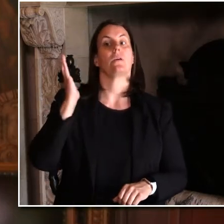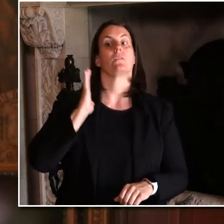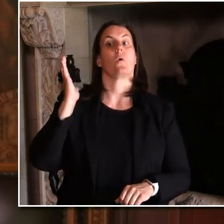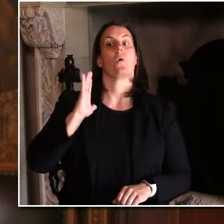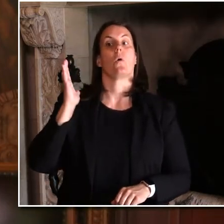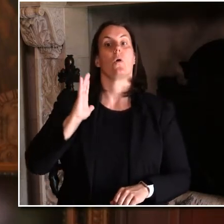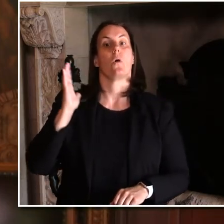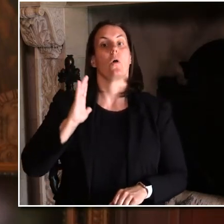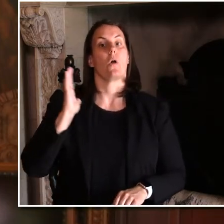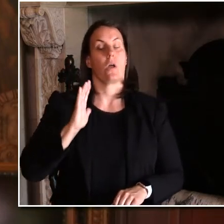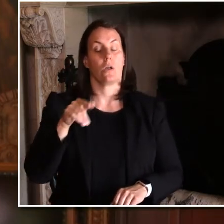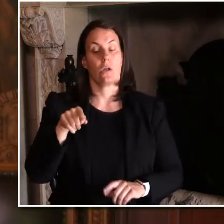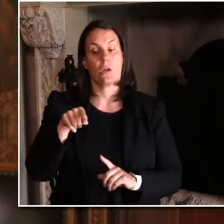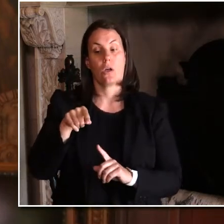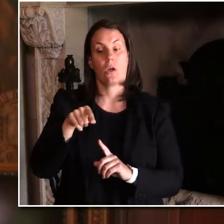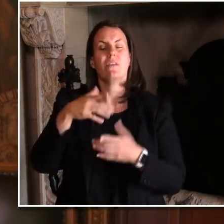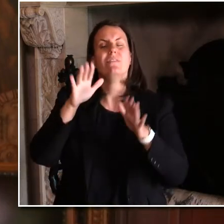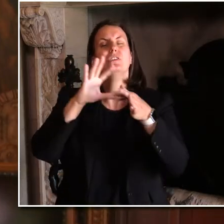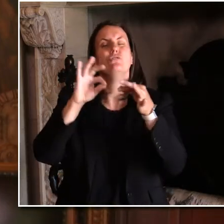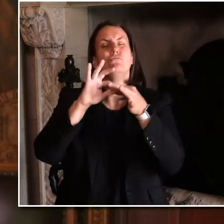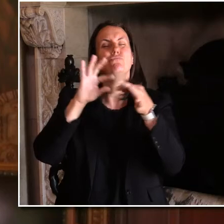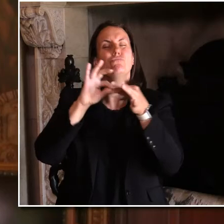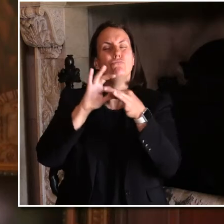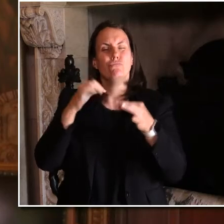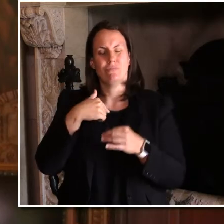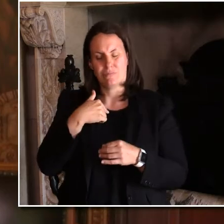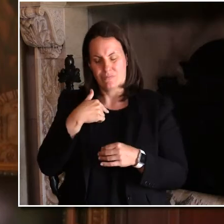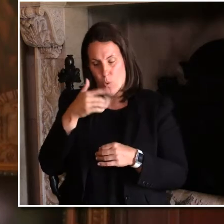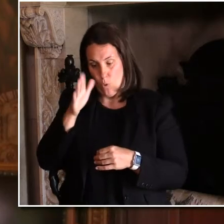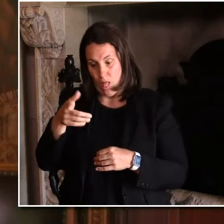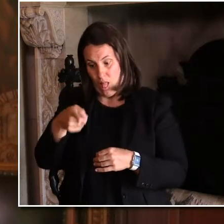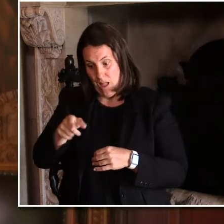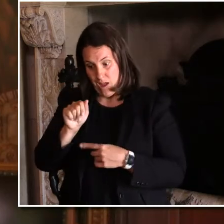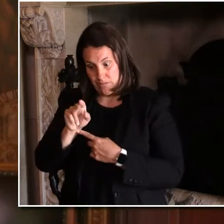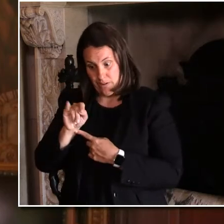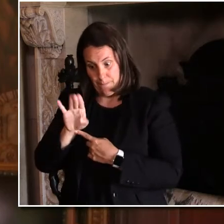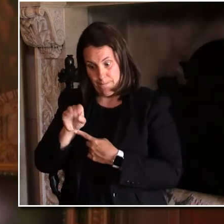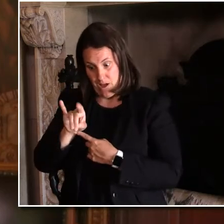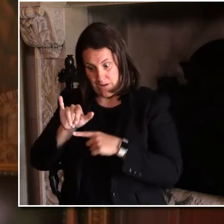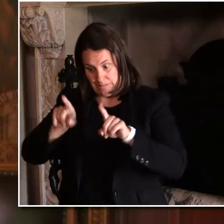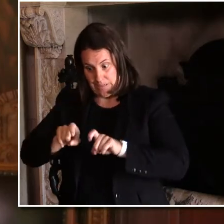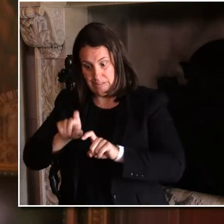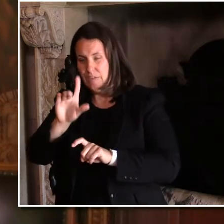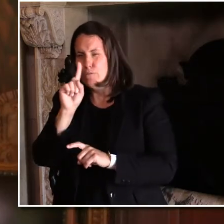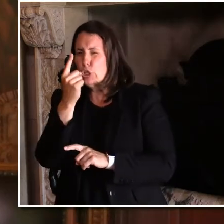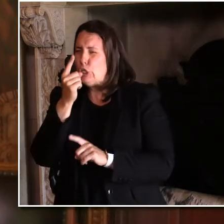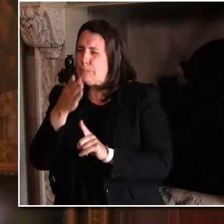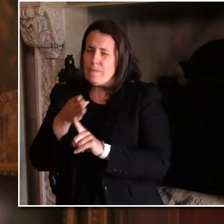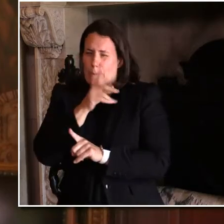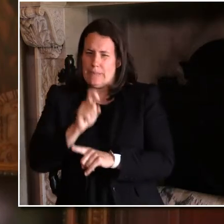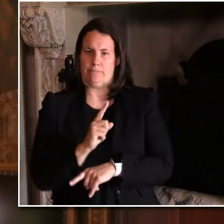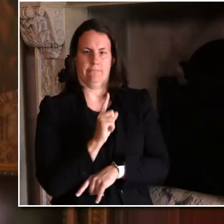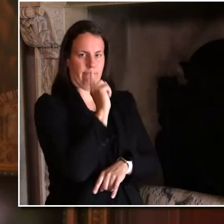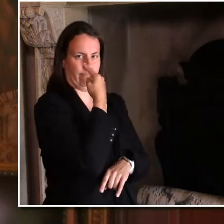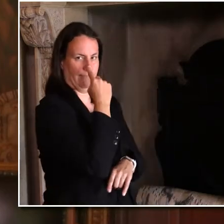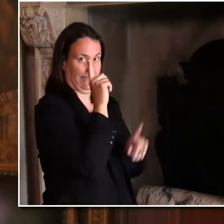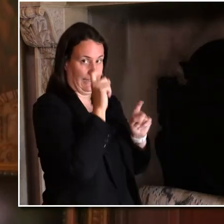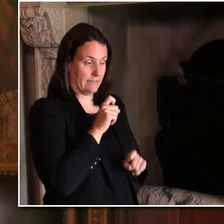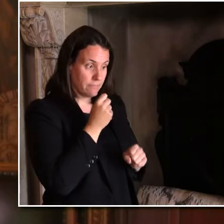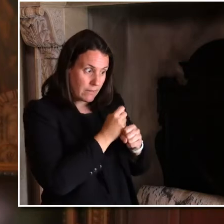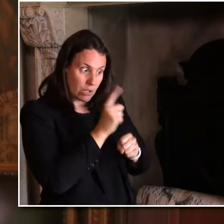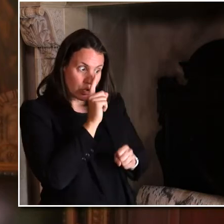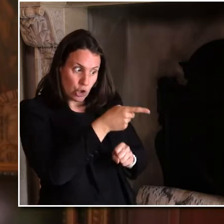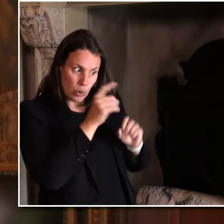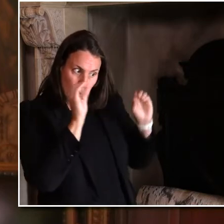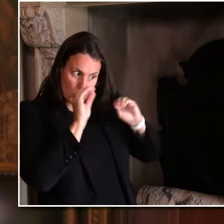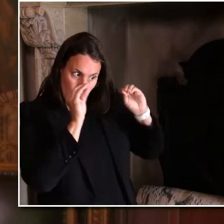not the primary goal, but it is sort of embedded in a research type protocol where it's really done to collect information that's useful for